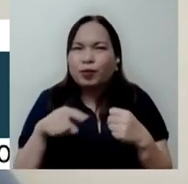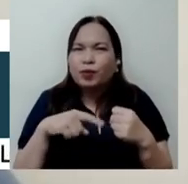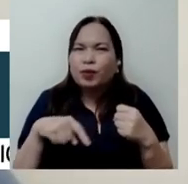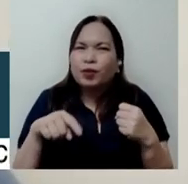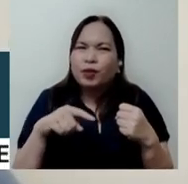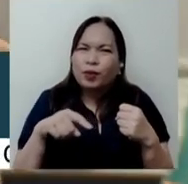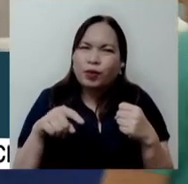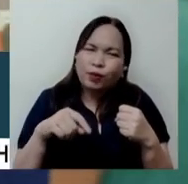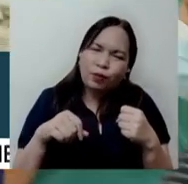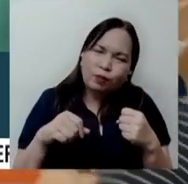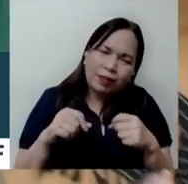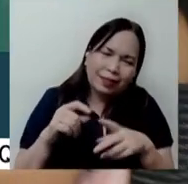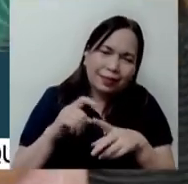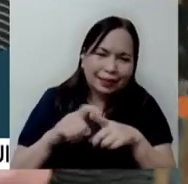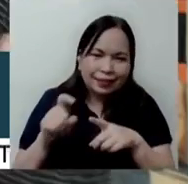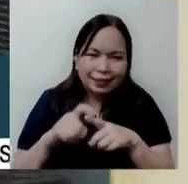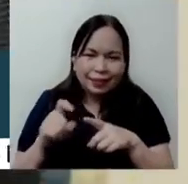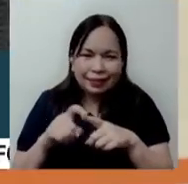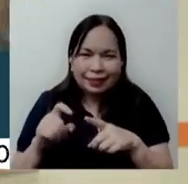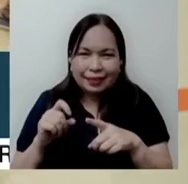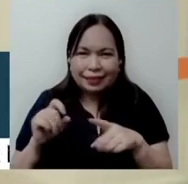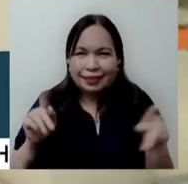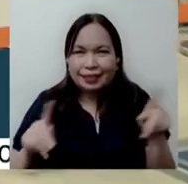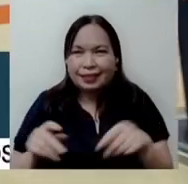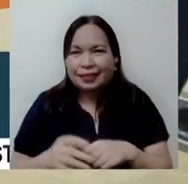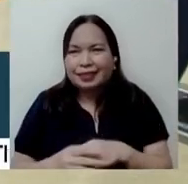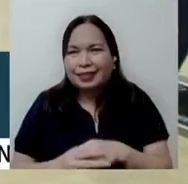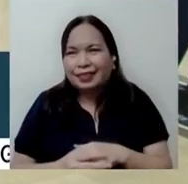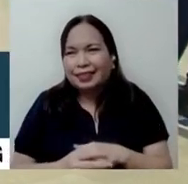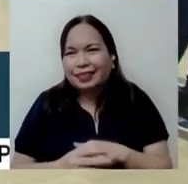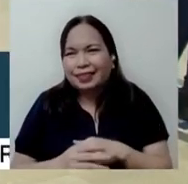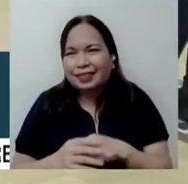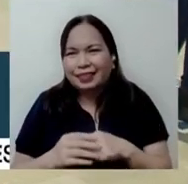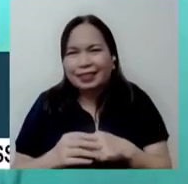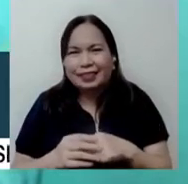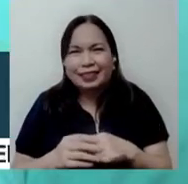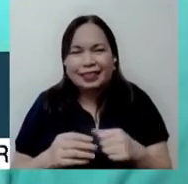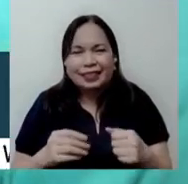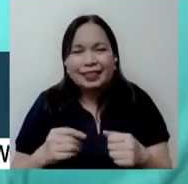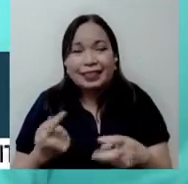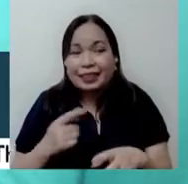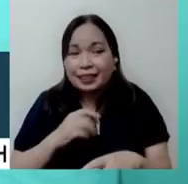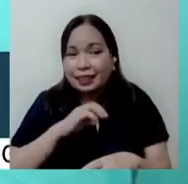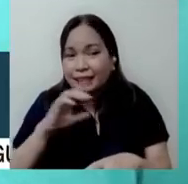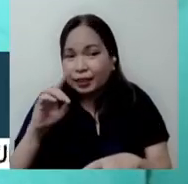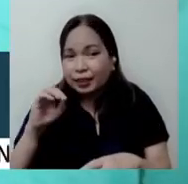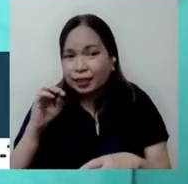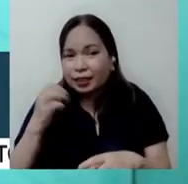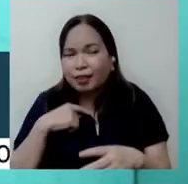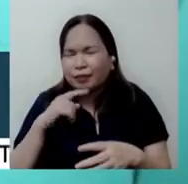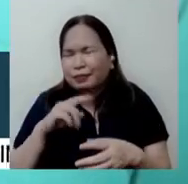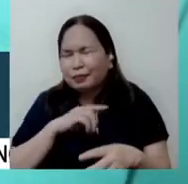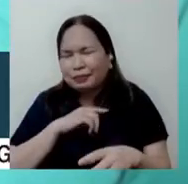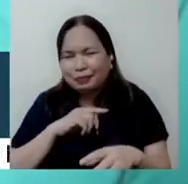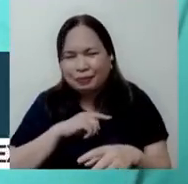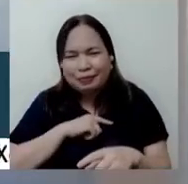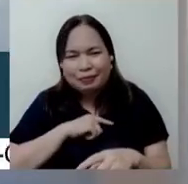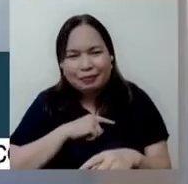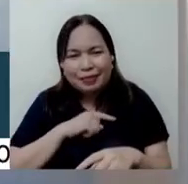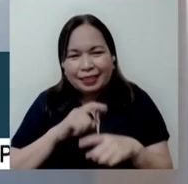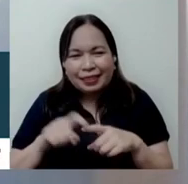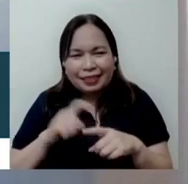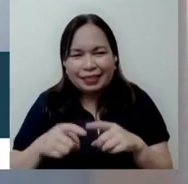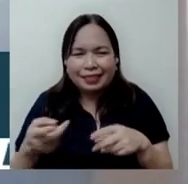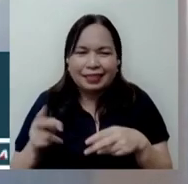consumers. Well, the Energy Department admits power rates may go up, but it says the order is needed to ensure stable